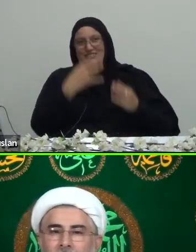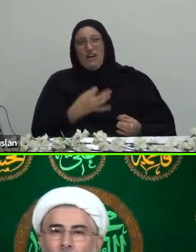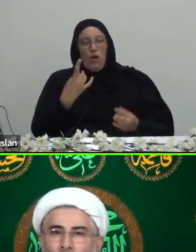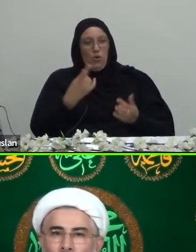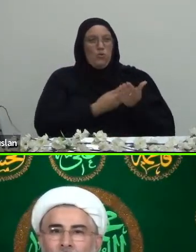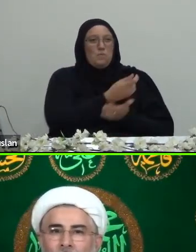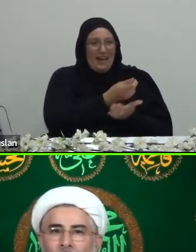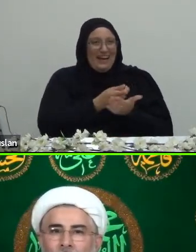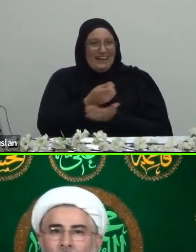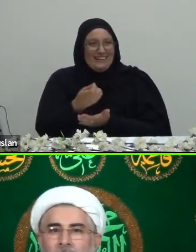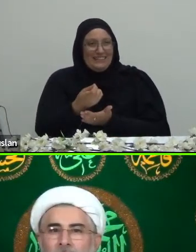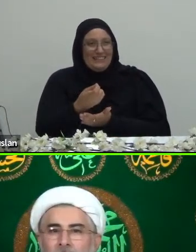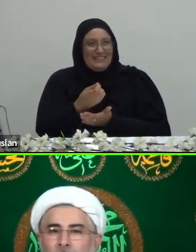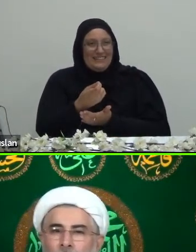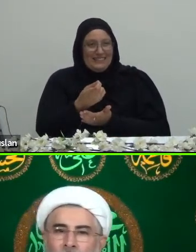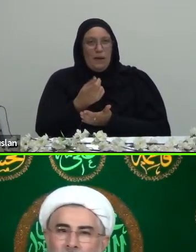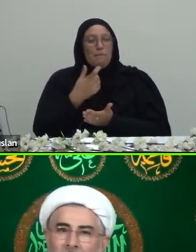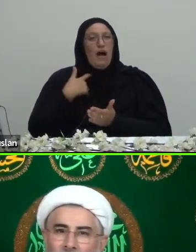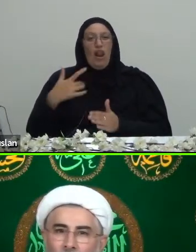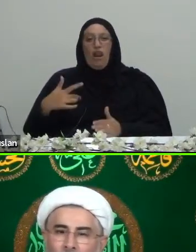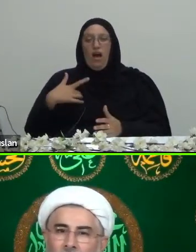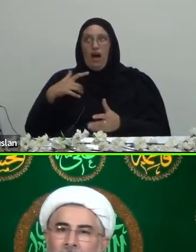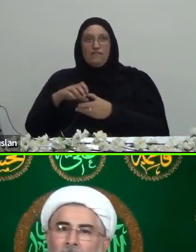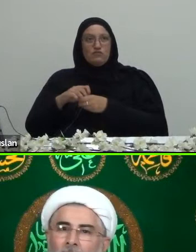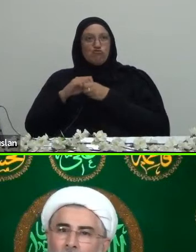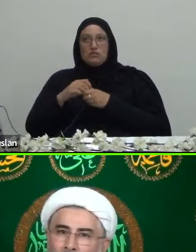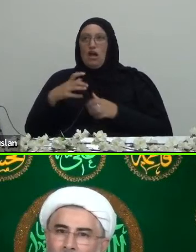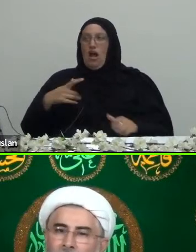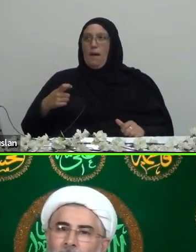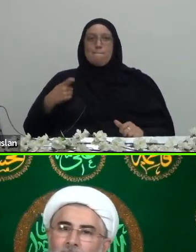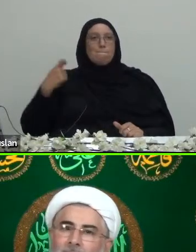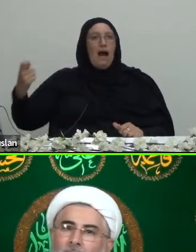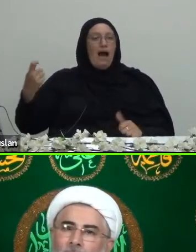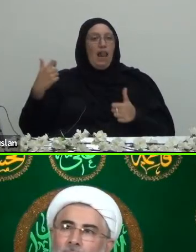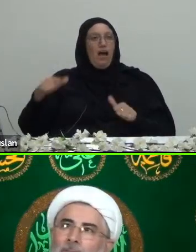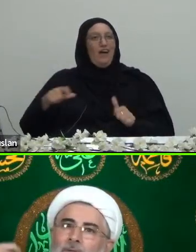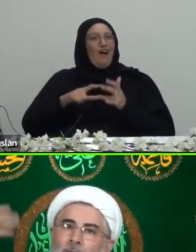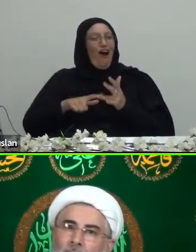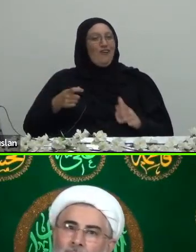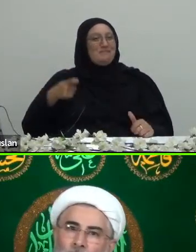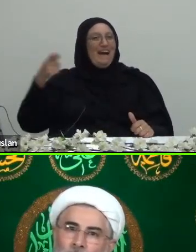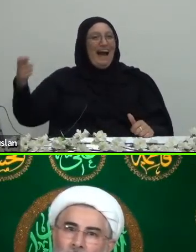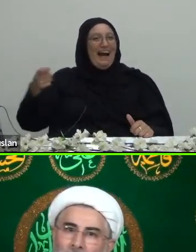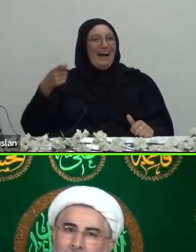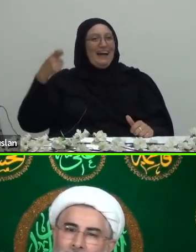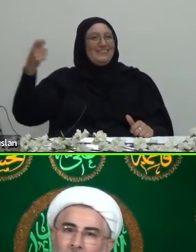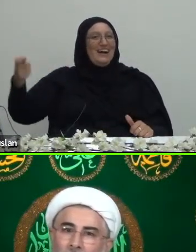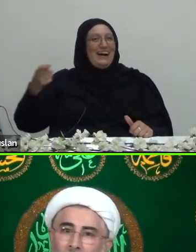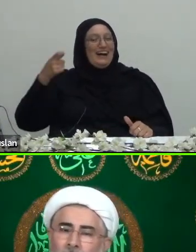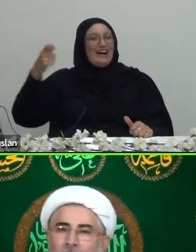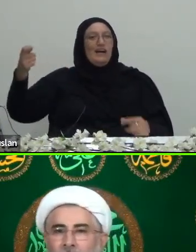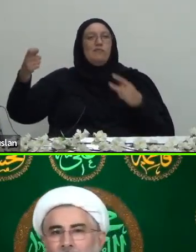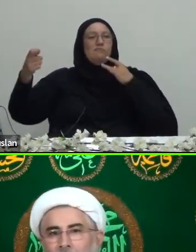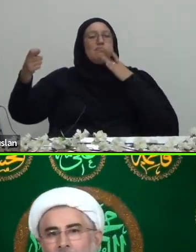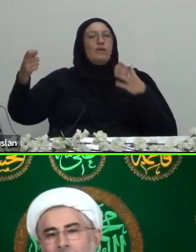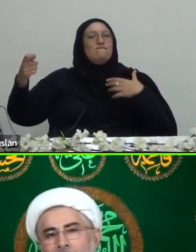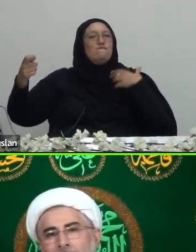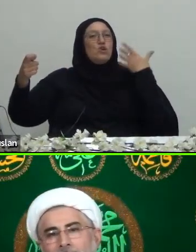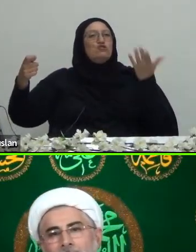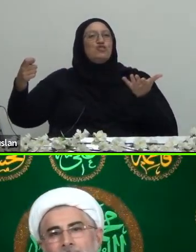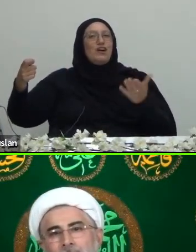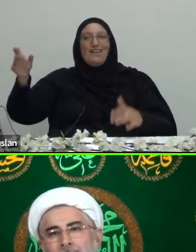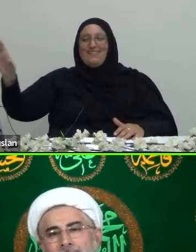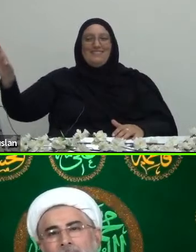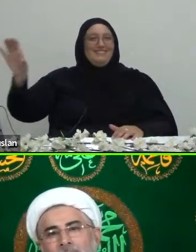I didn't own anything to be saved for me. I paid for something for the future, and the contract from the